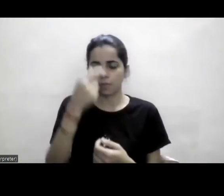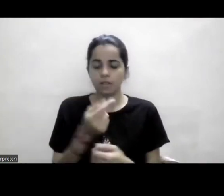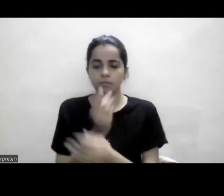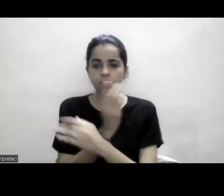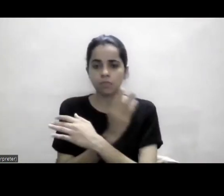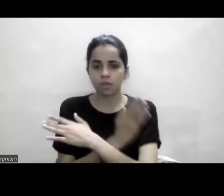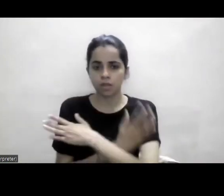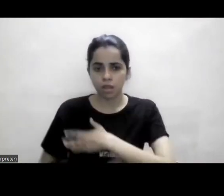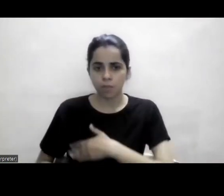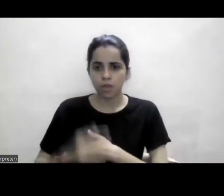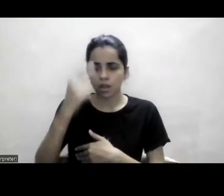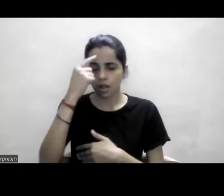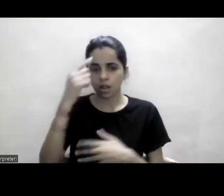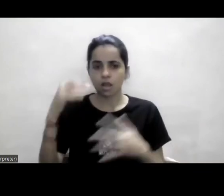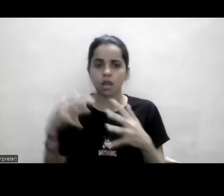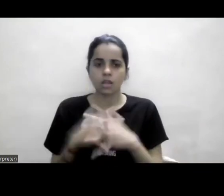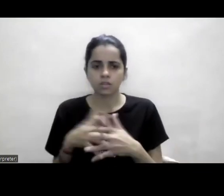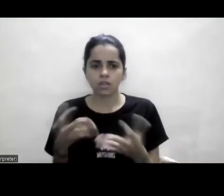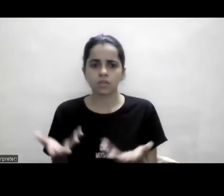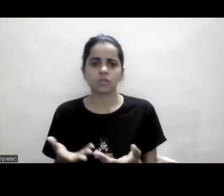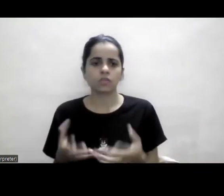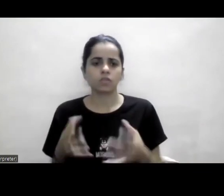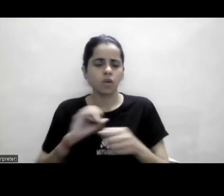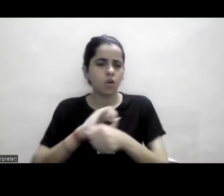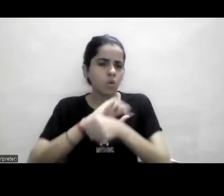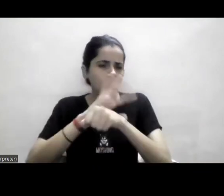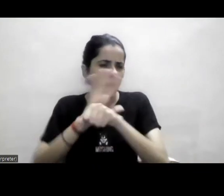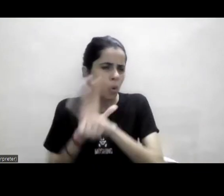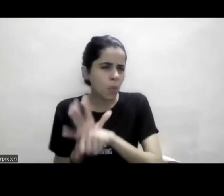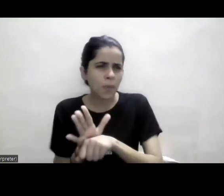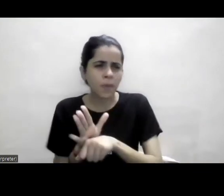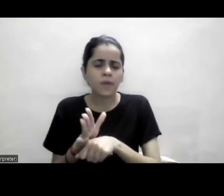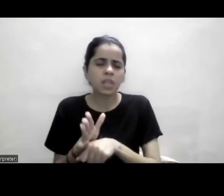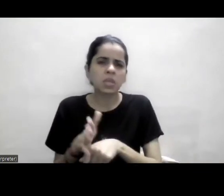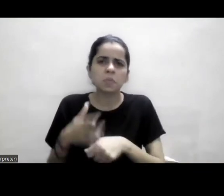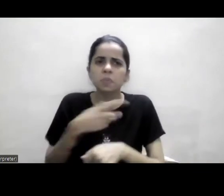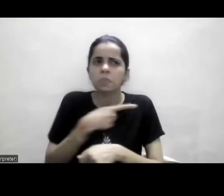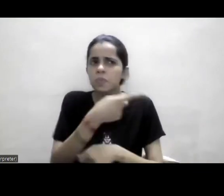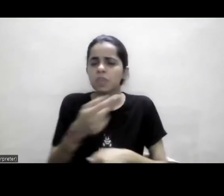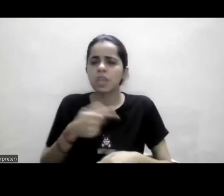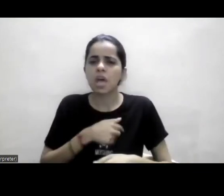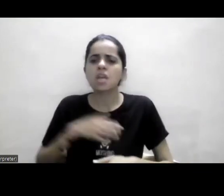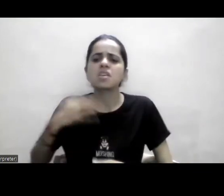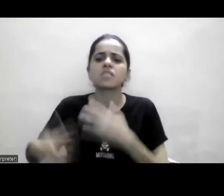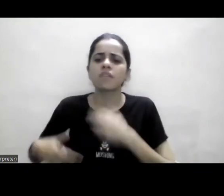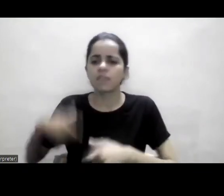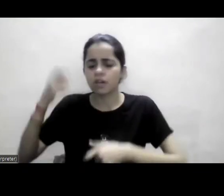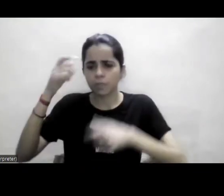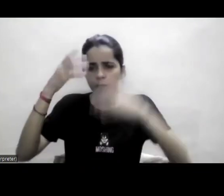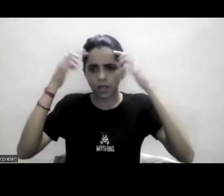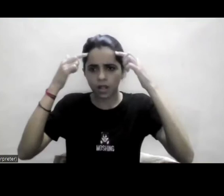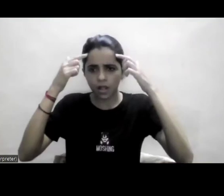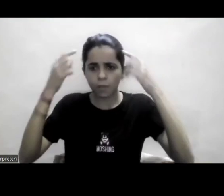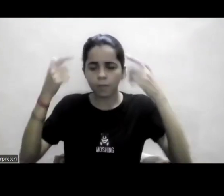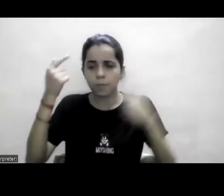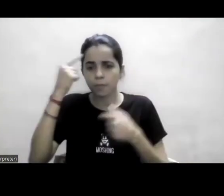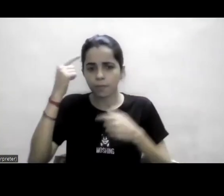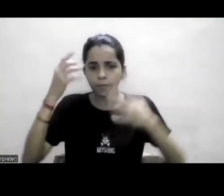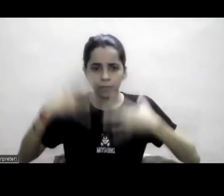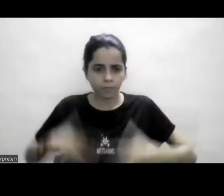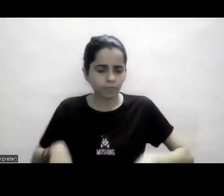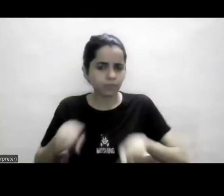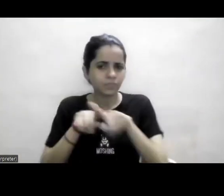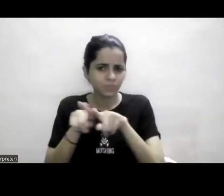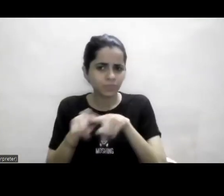Now, when I talk about how COVID has intensified all these, you know, issues for us, can you just give me certain